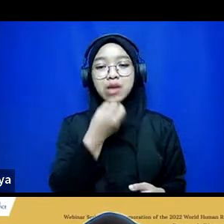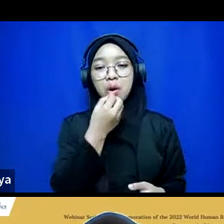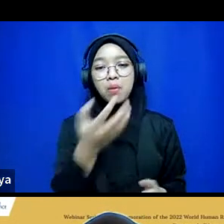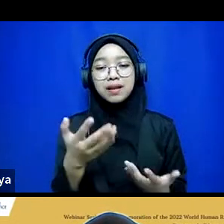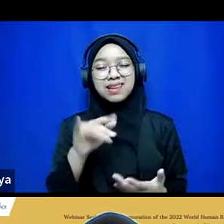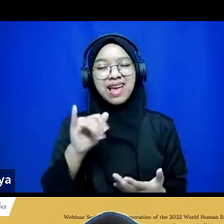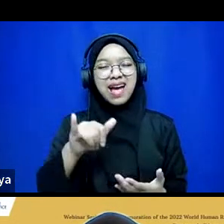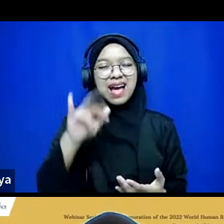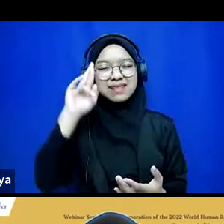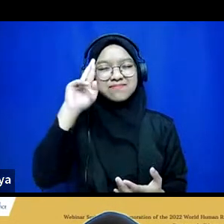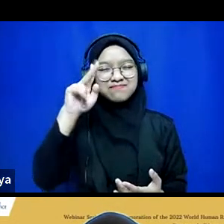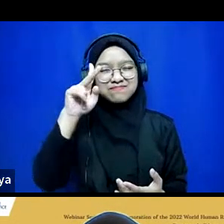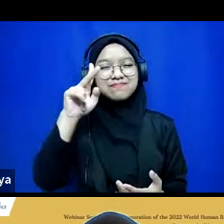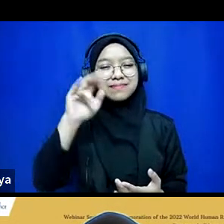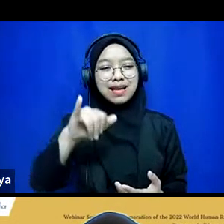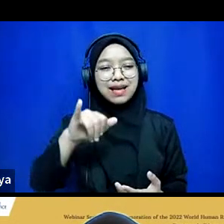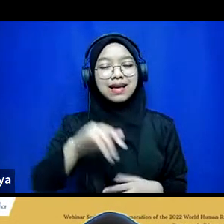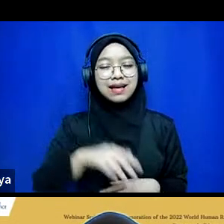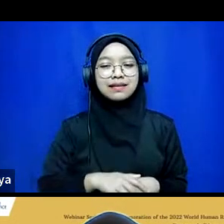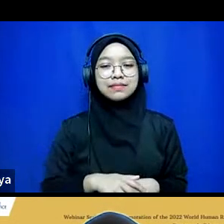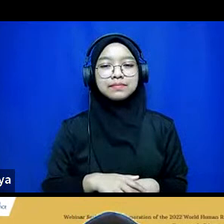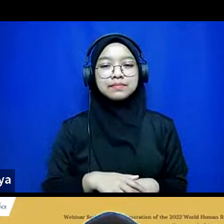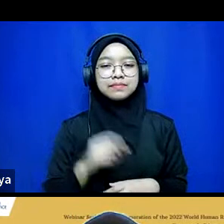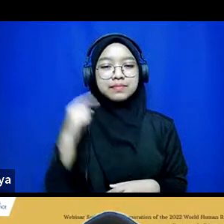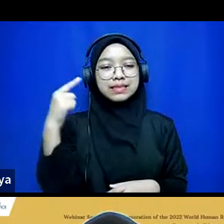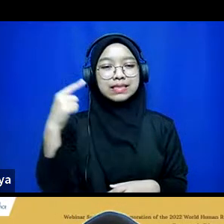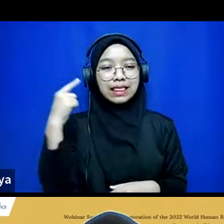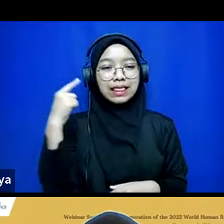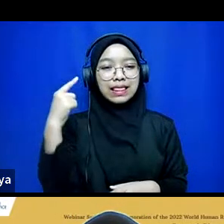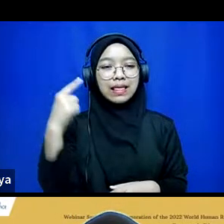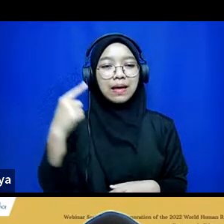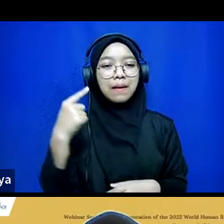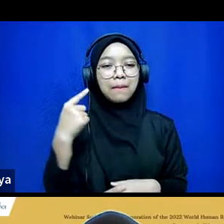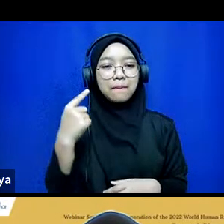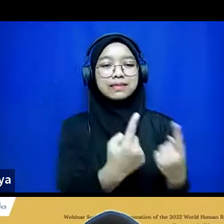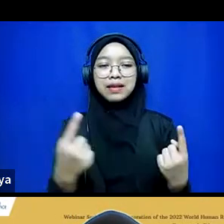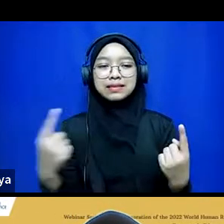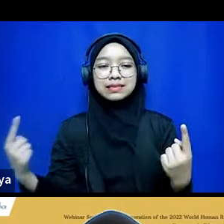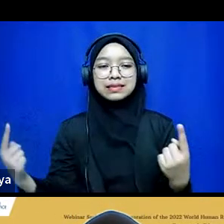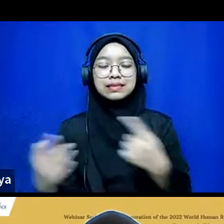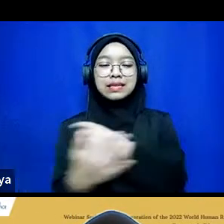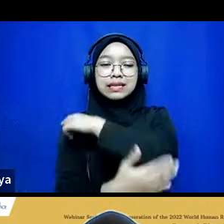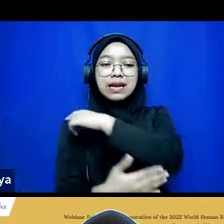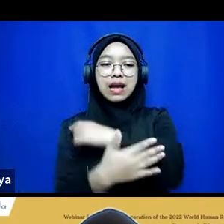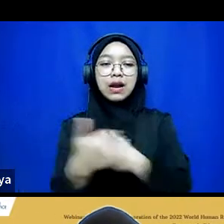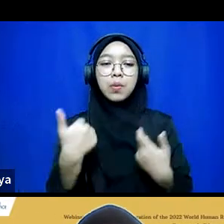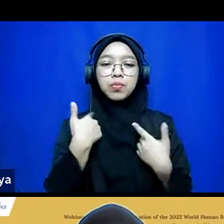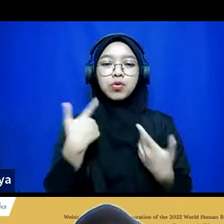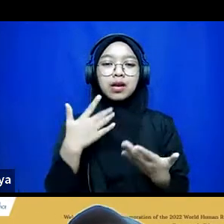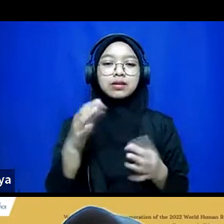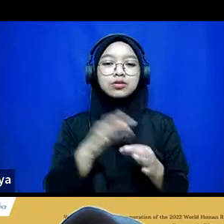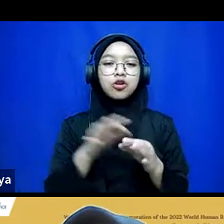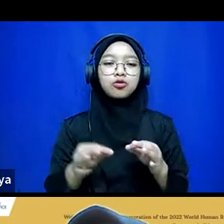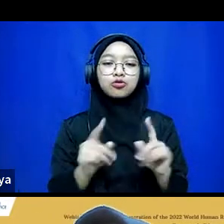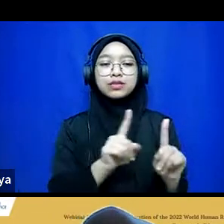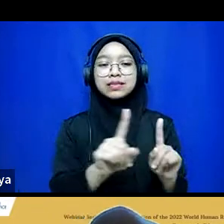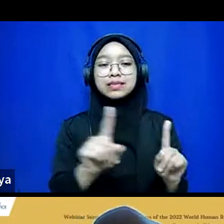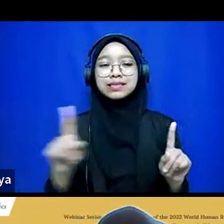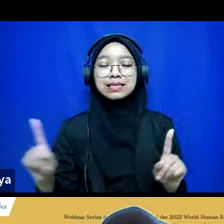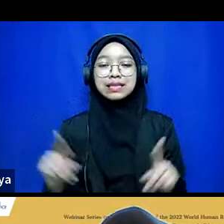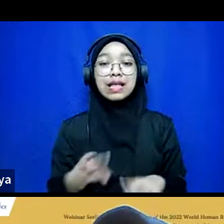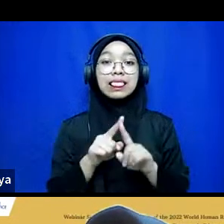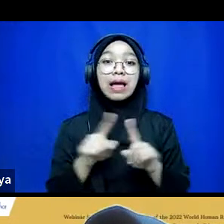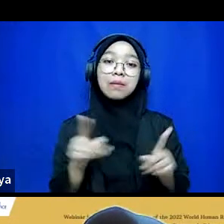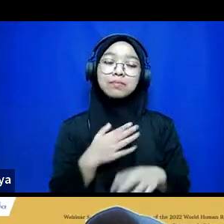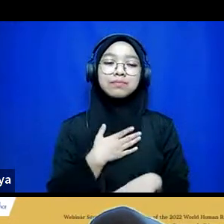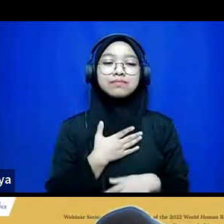each country will find its path in a way, but I do think, for instance,